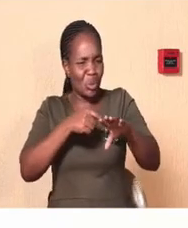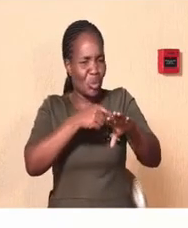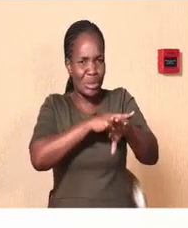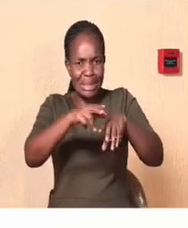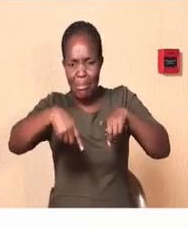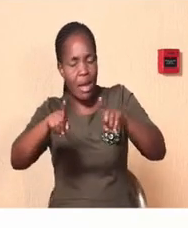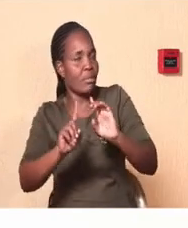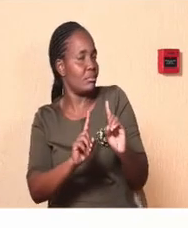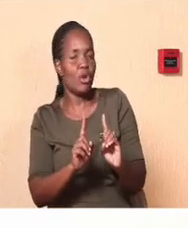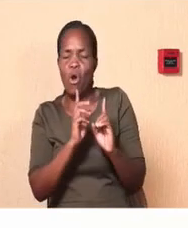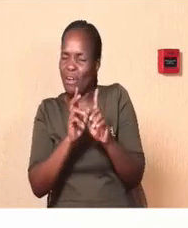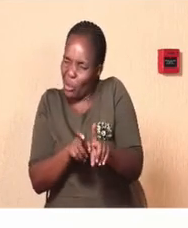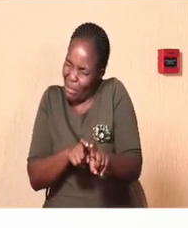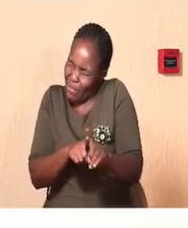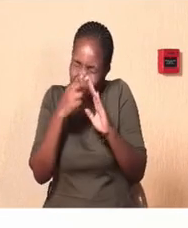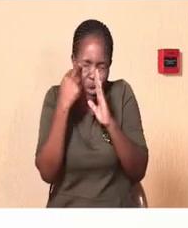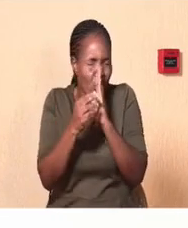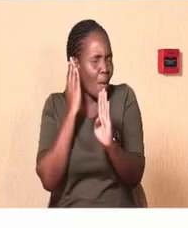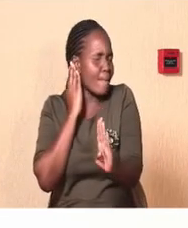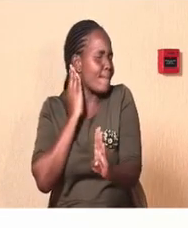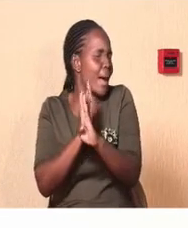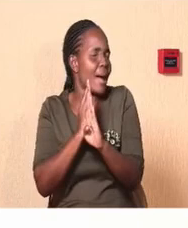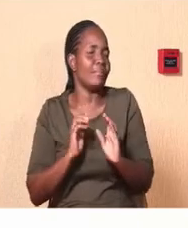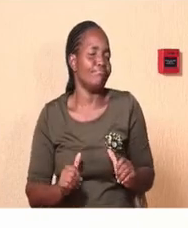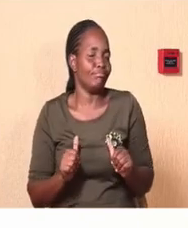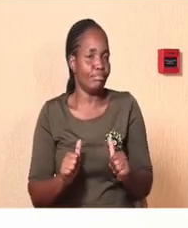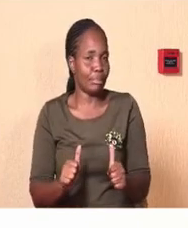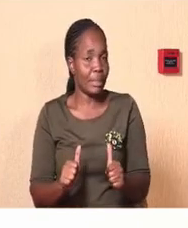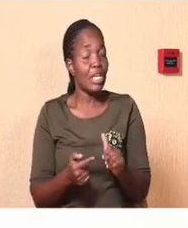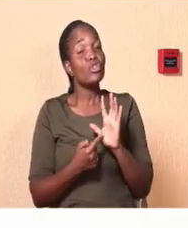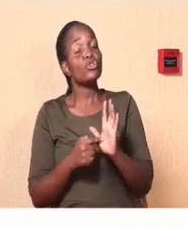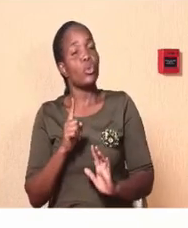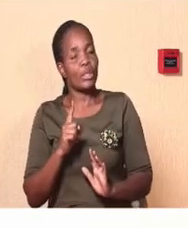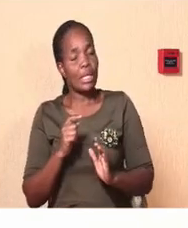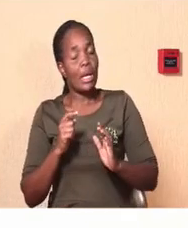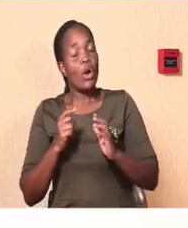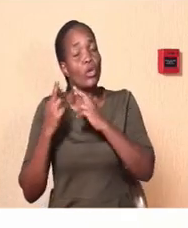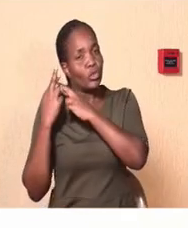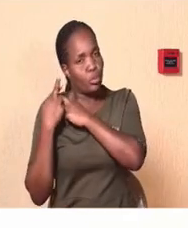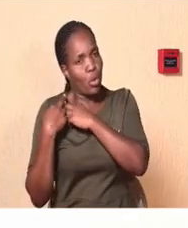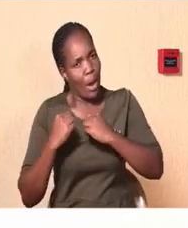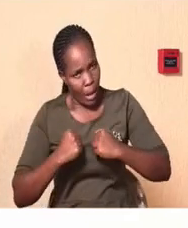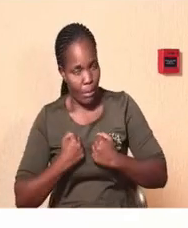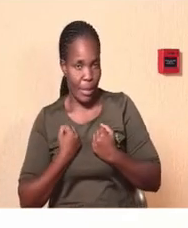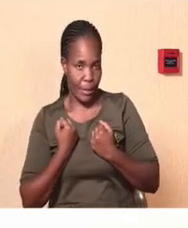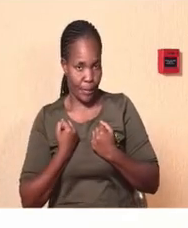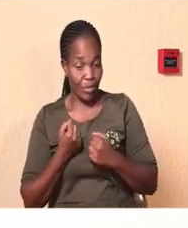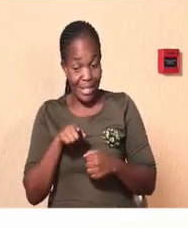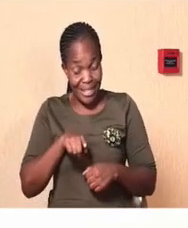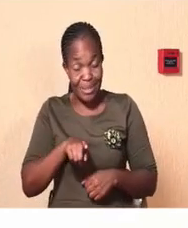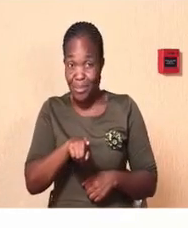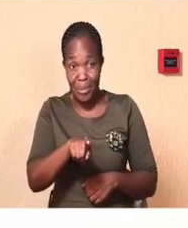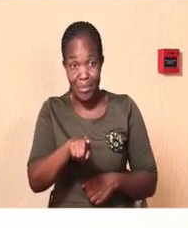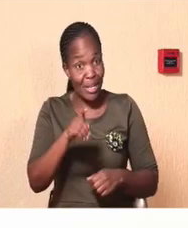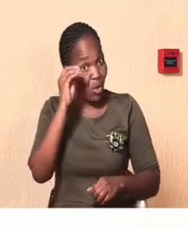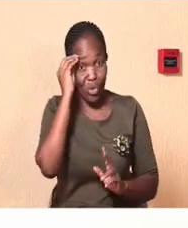adhering. So then it is our responsibility to make sure, because the virus is of such that you don't